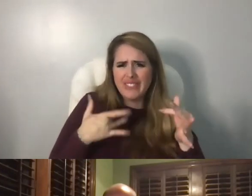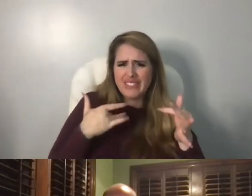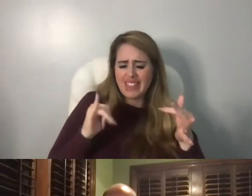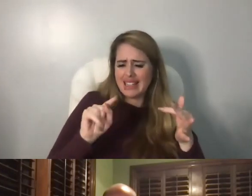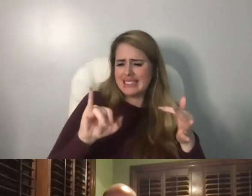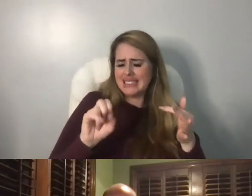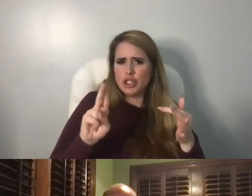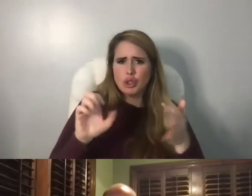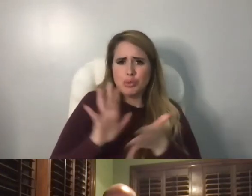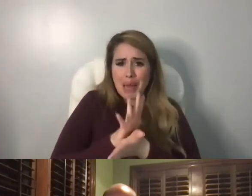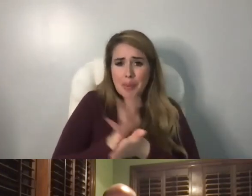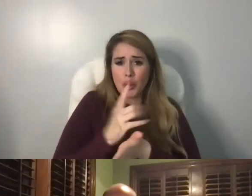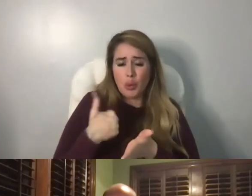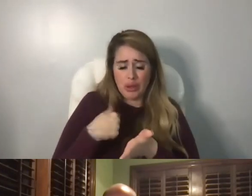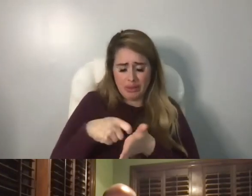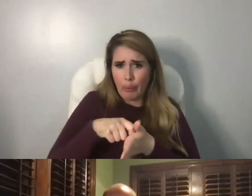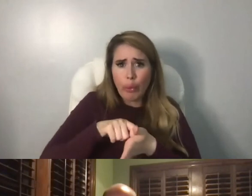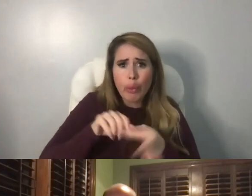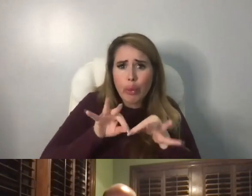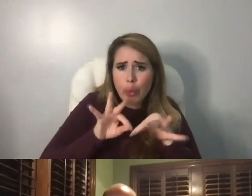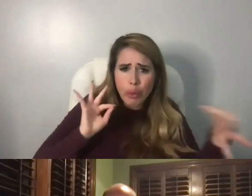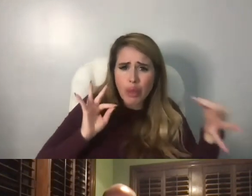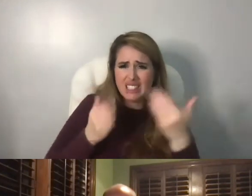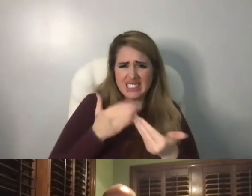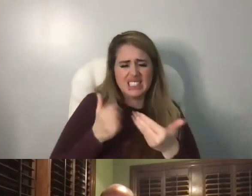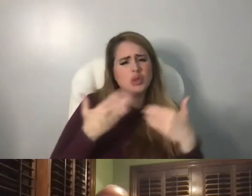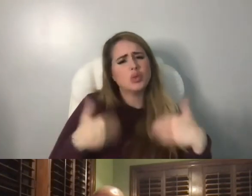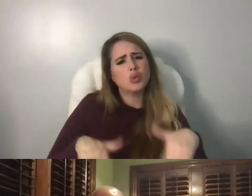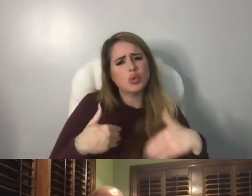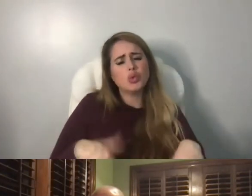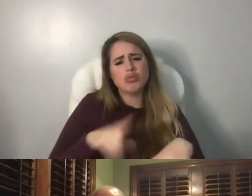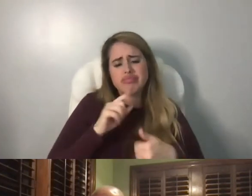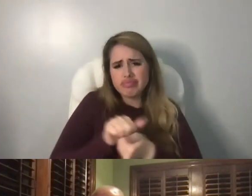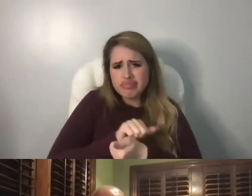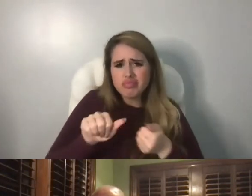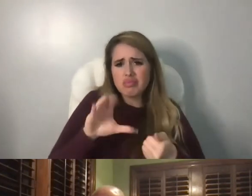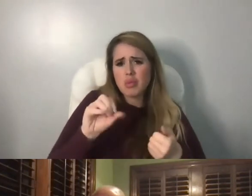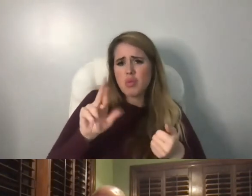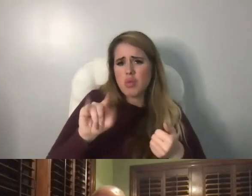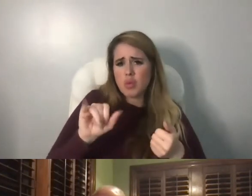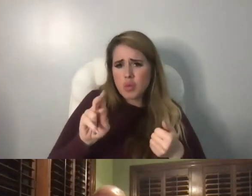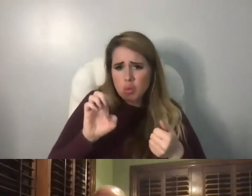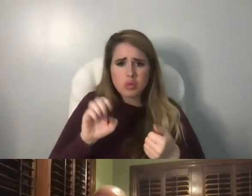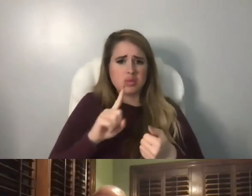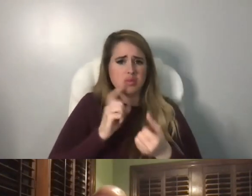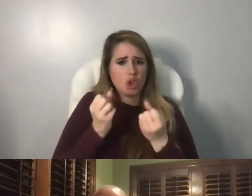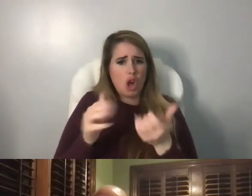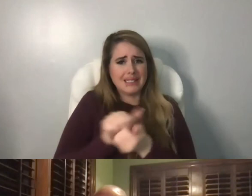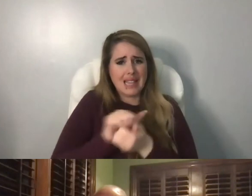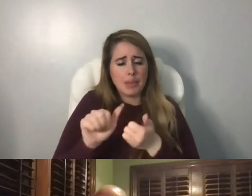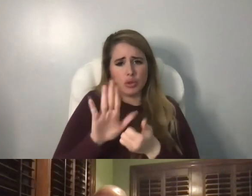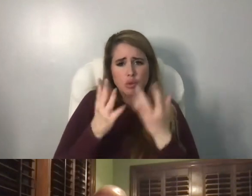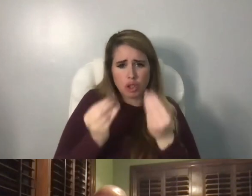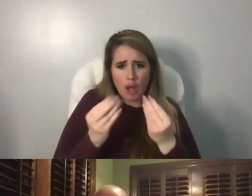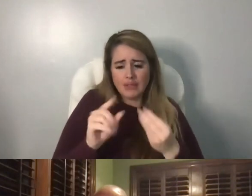and the tissue just tore. And so I think, the cortisone causes damage to the soft tissue in the joint